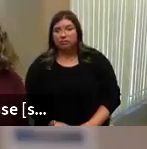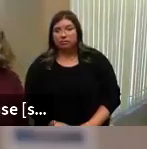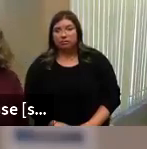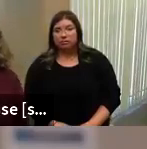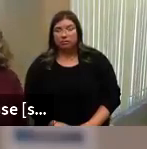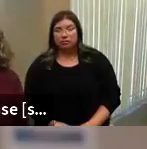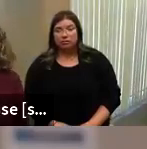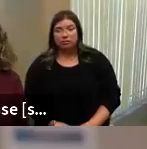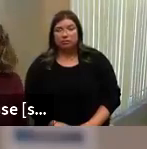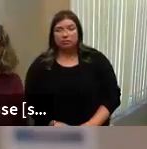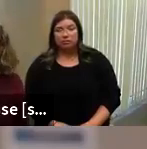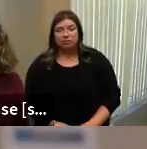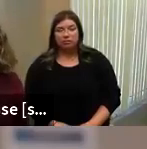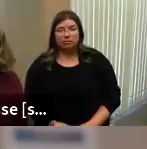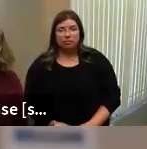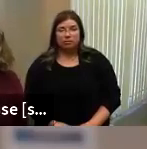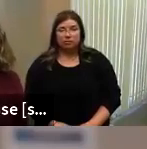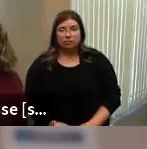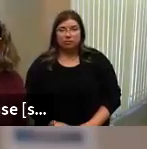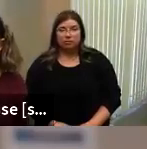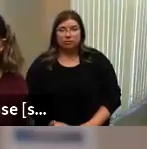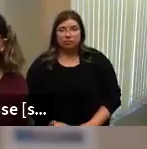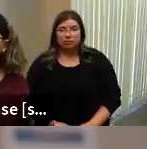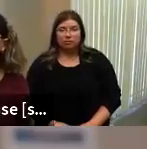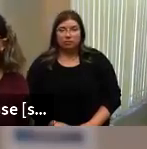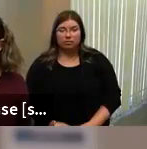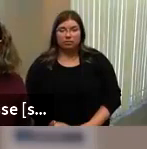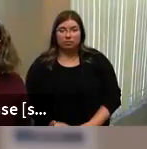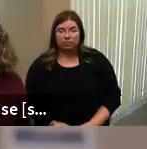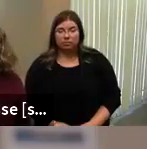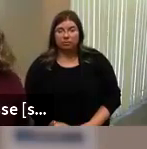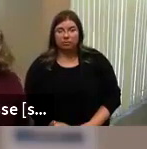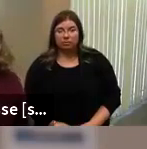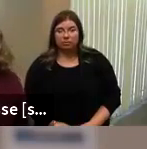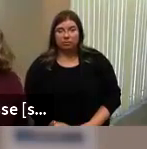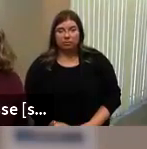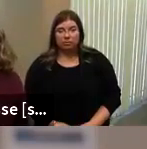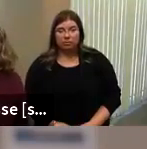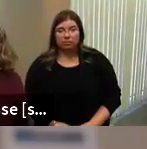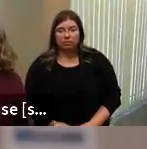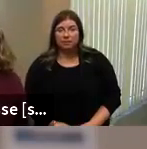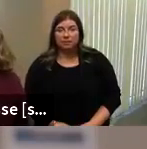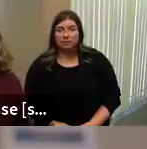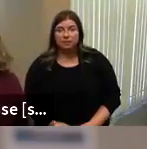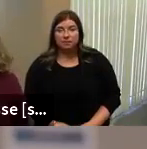platform, and everything in between, putting it out into sign language mode.